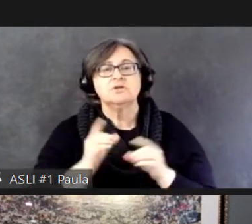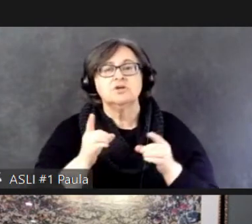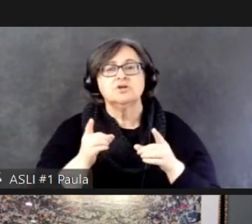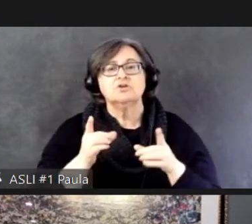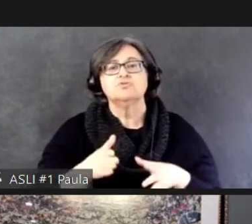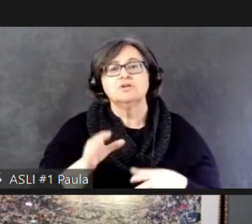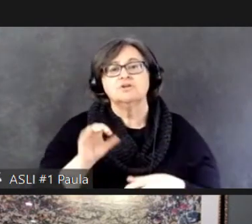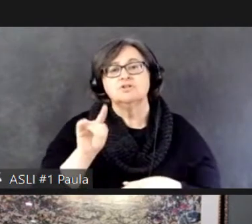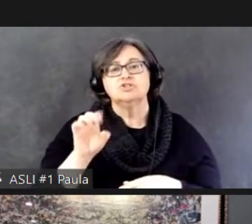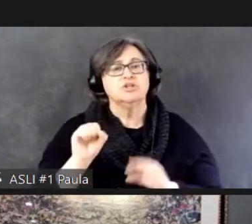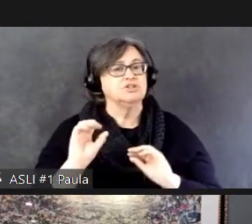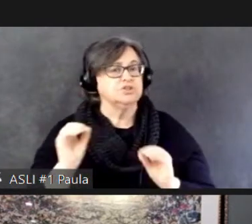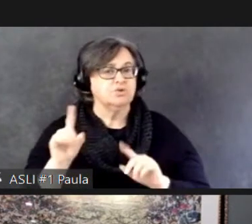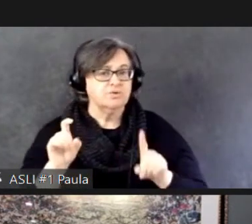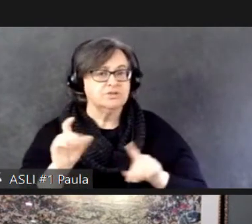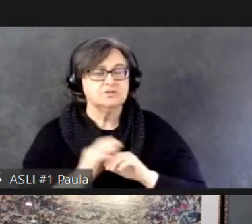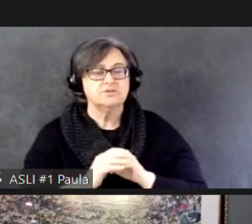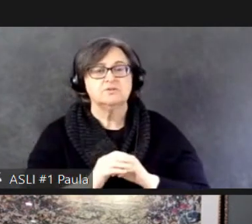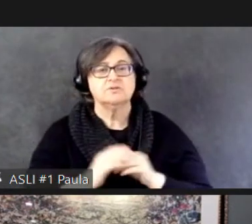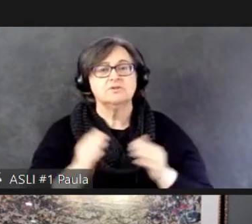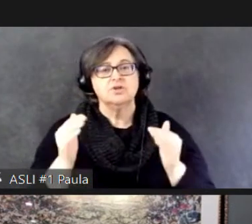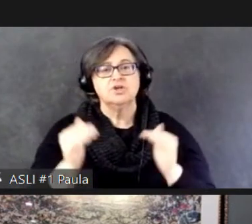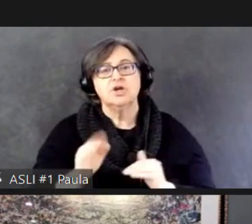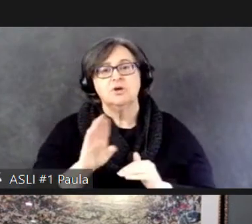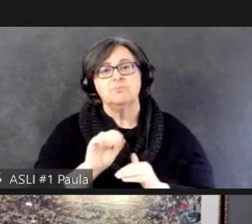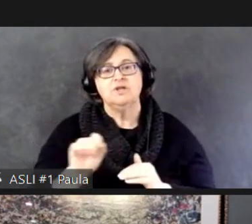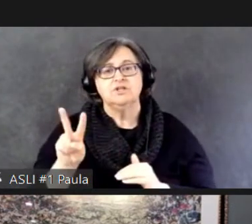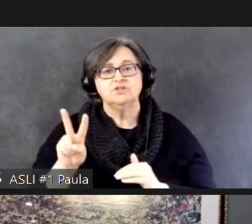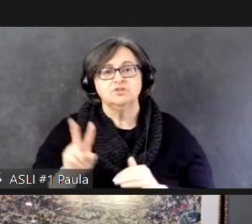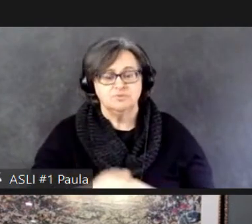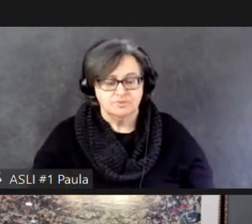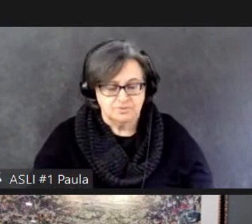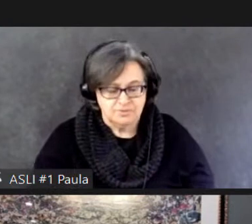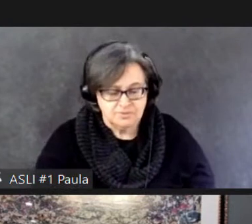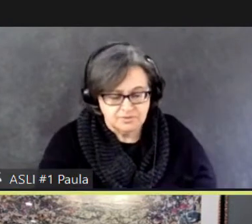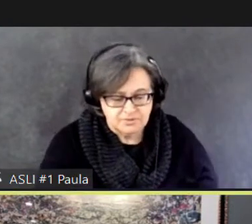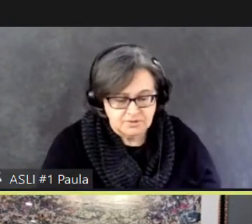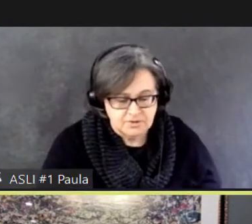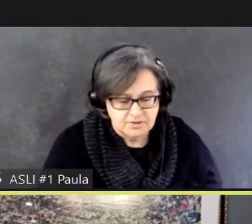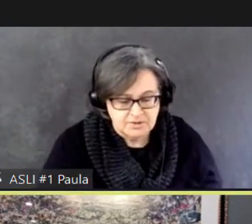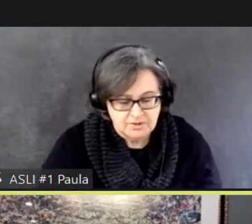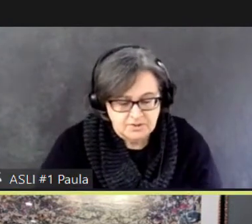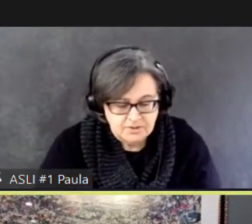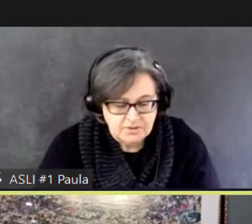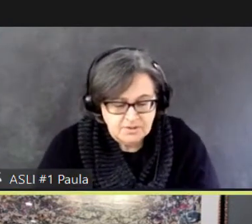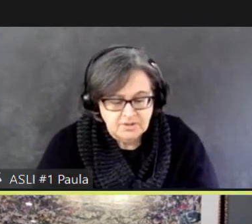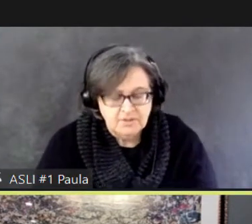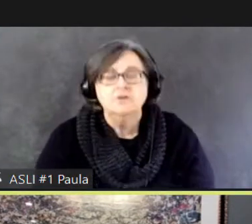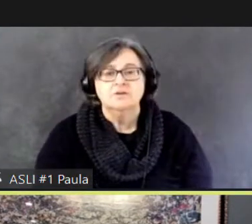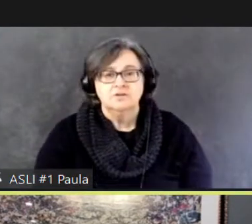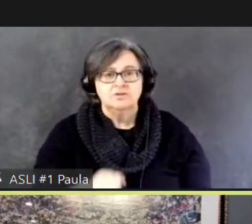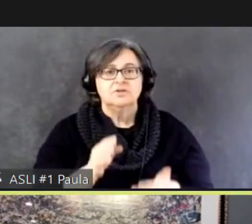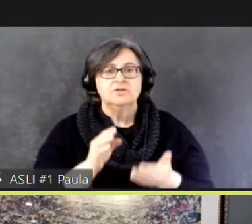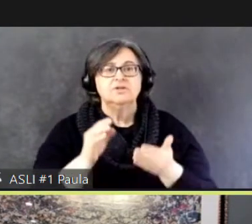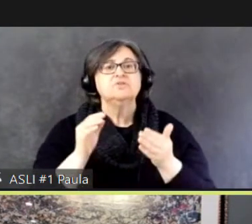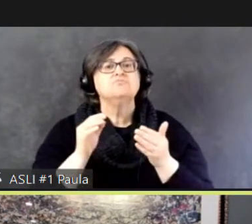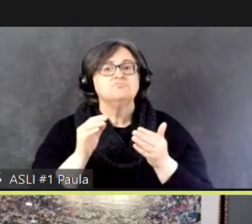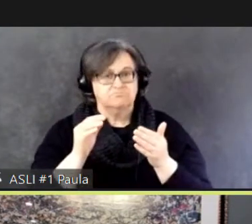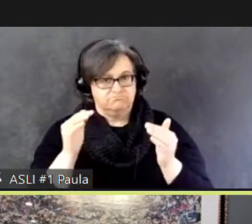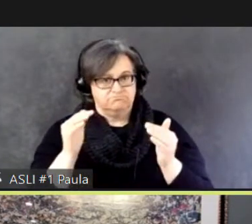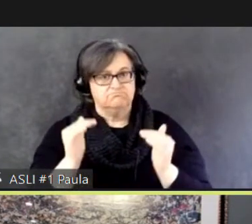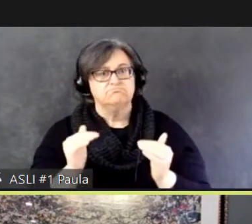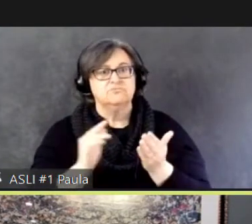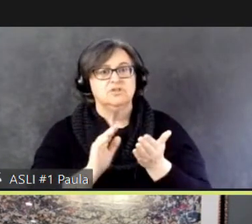Jakes? No questions. Let's move on to B2. Our next order of business today is contract number B2, a structural